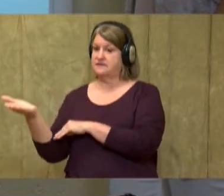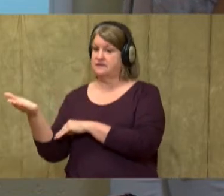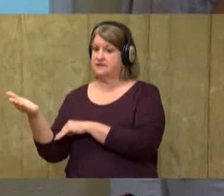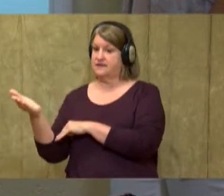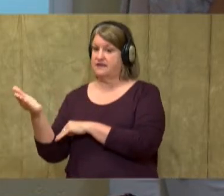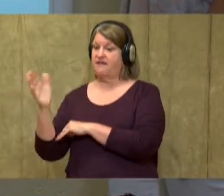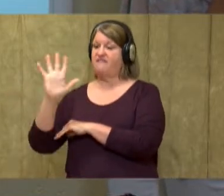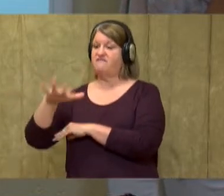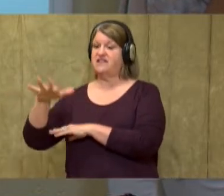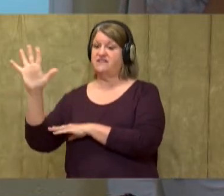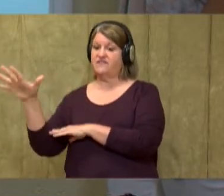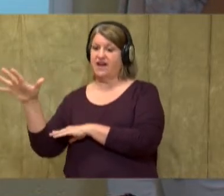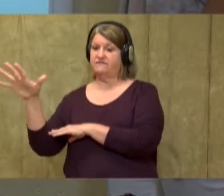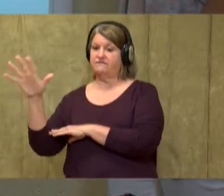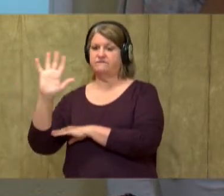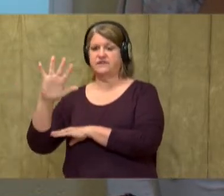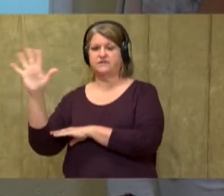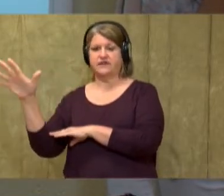55.